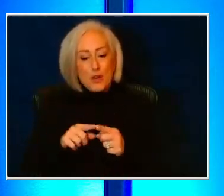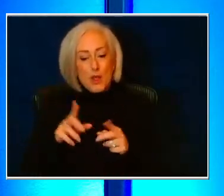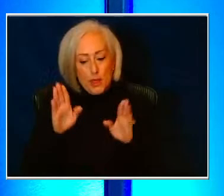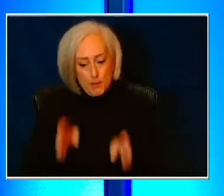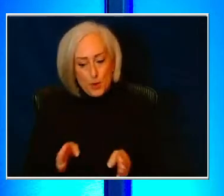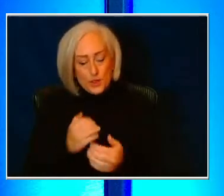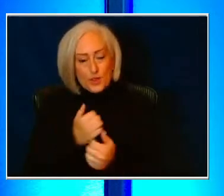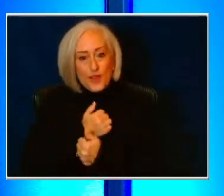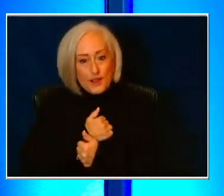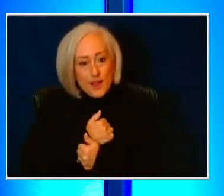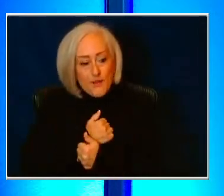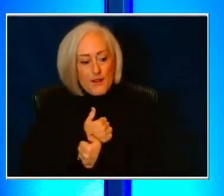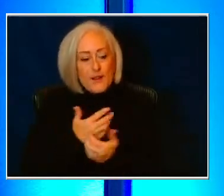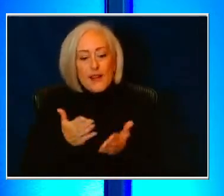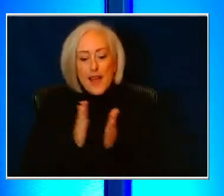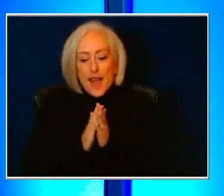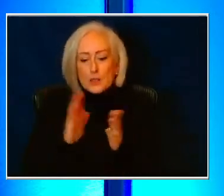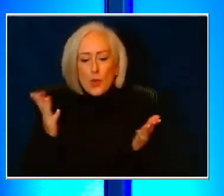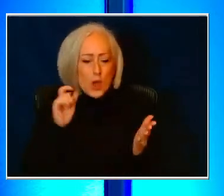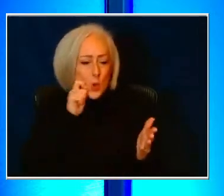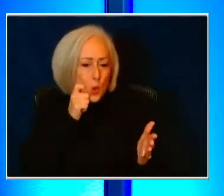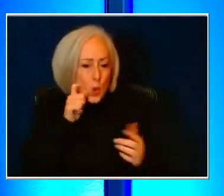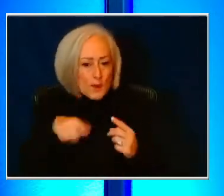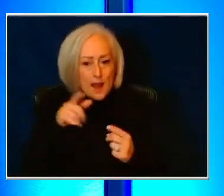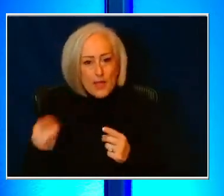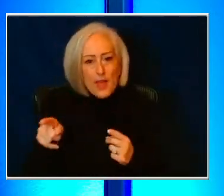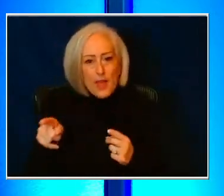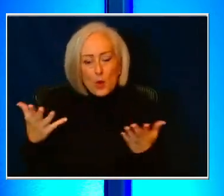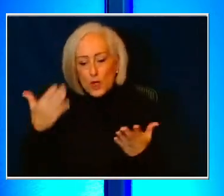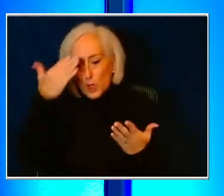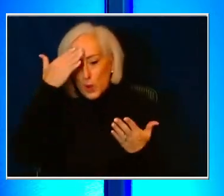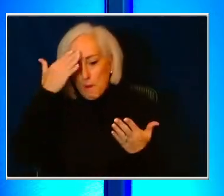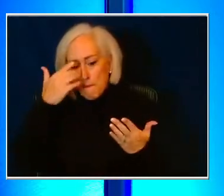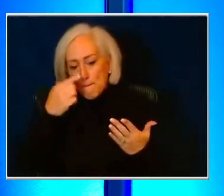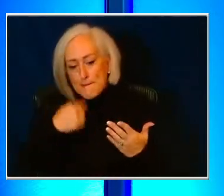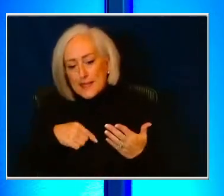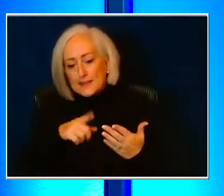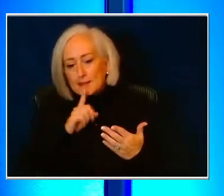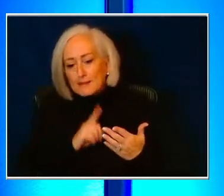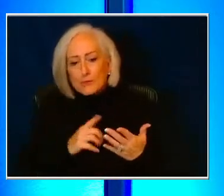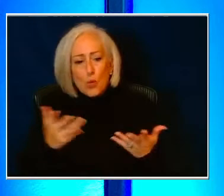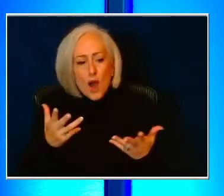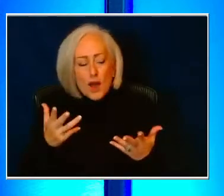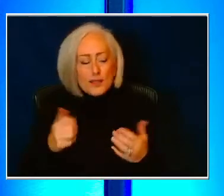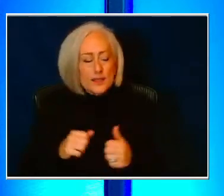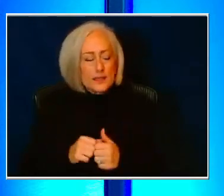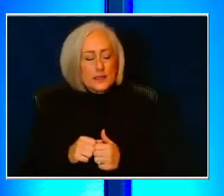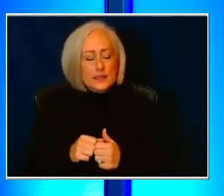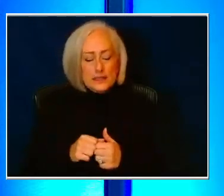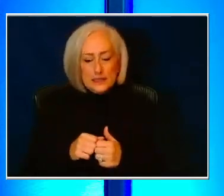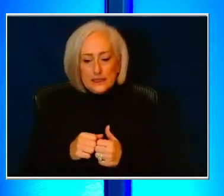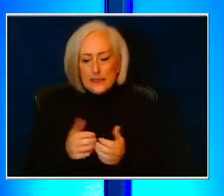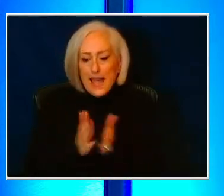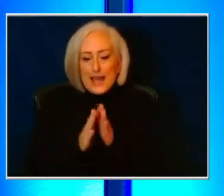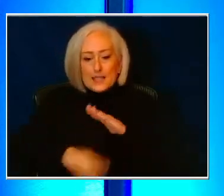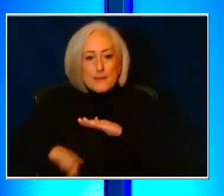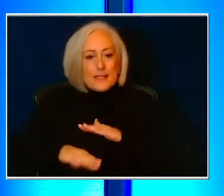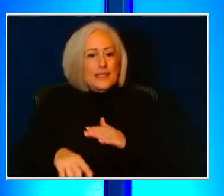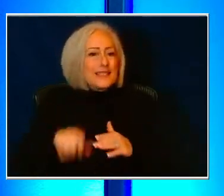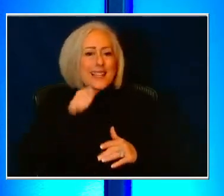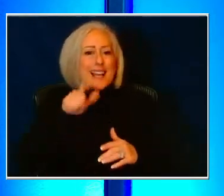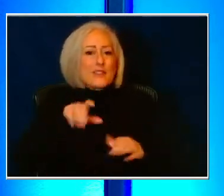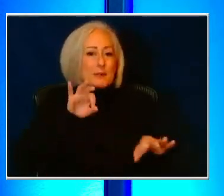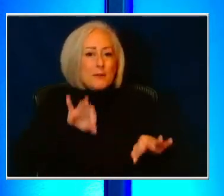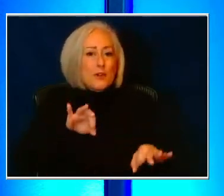was the coolest thing about them. What do they miss? What do they do? Just ask them basic things. You don't have to say anything perfect. You're not going to fix